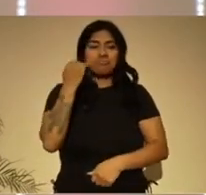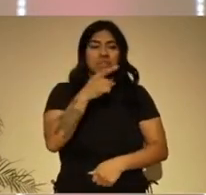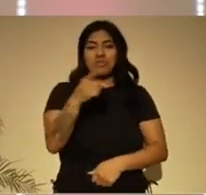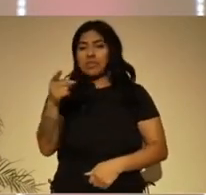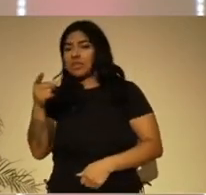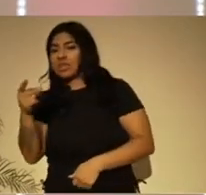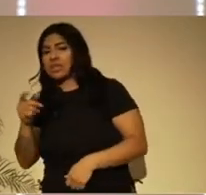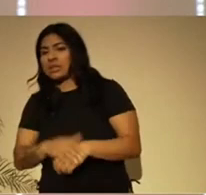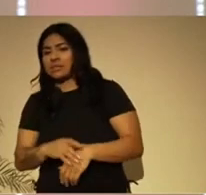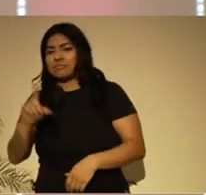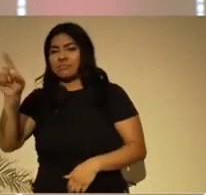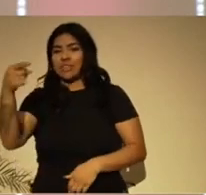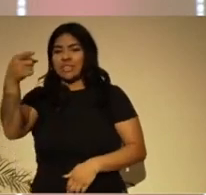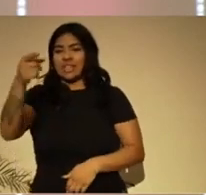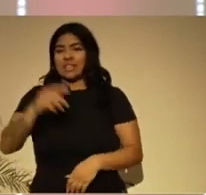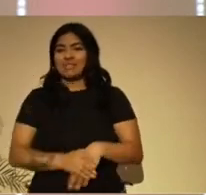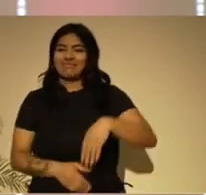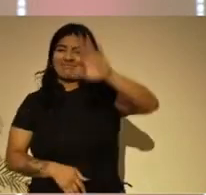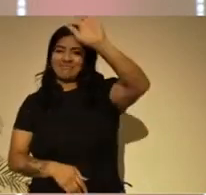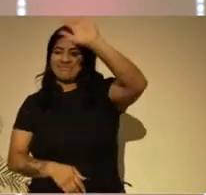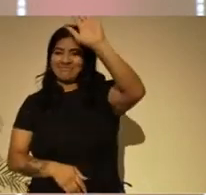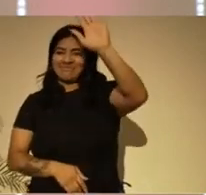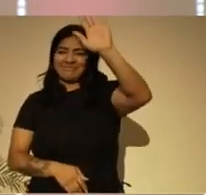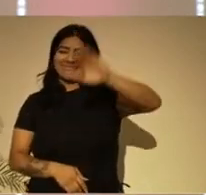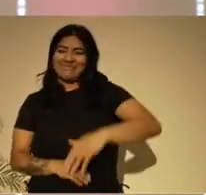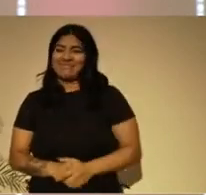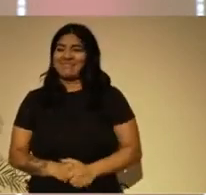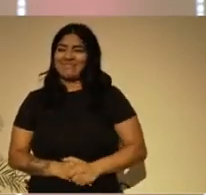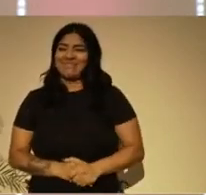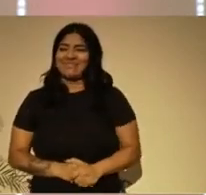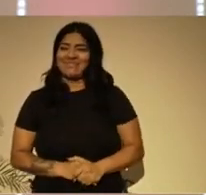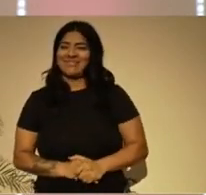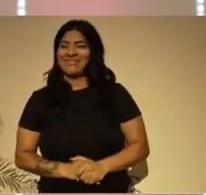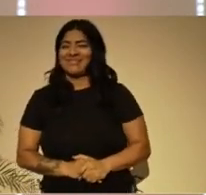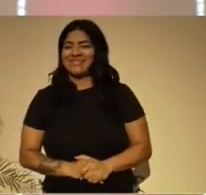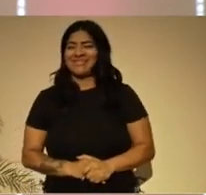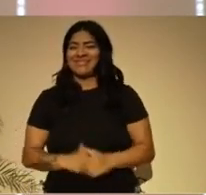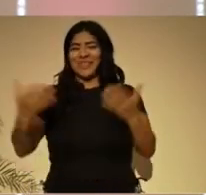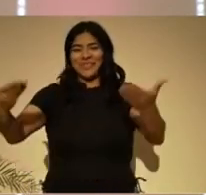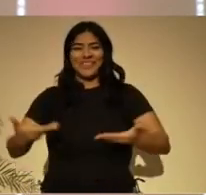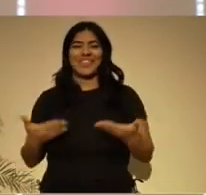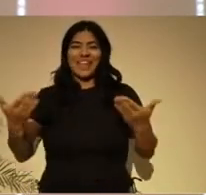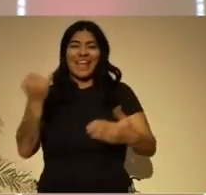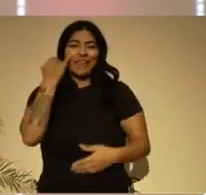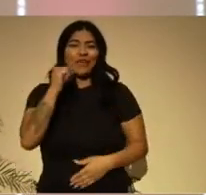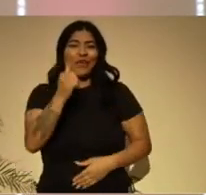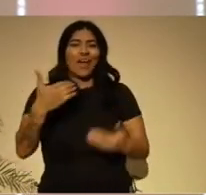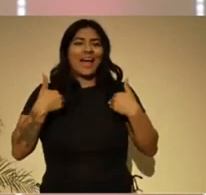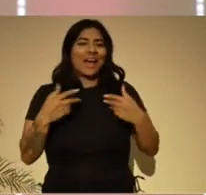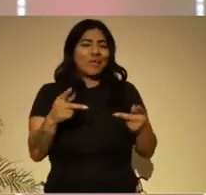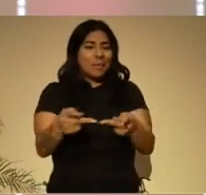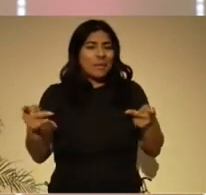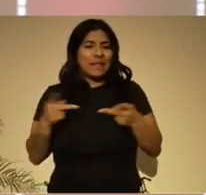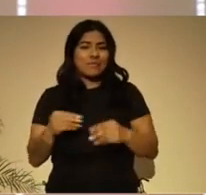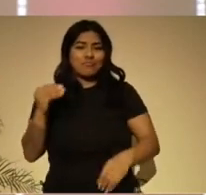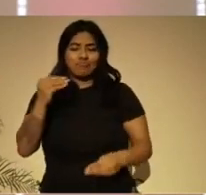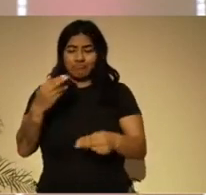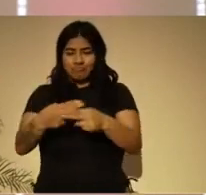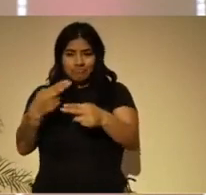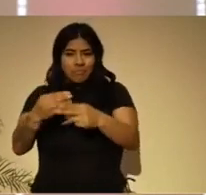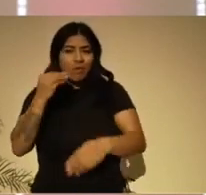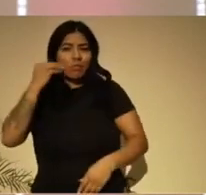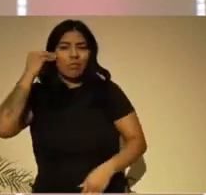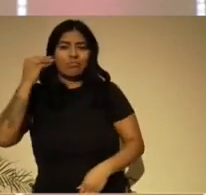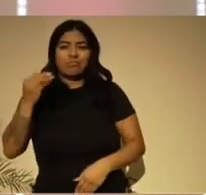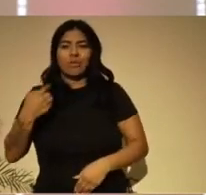spot, but I will put you on the spot. Welcome, welcome, welcome. If you don't have a place to call home,